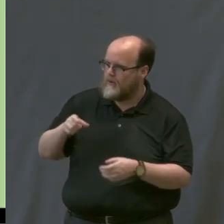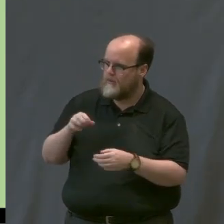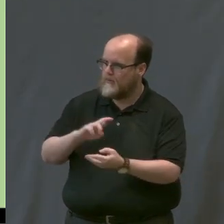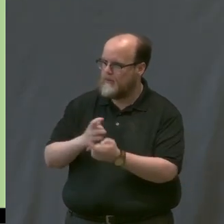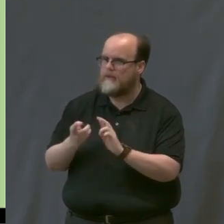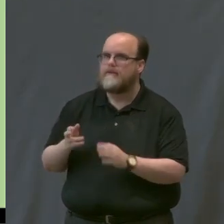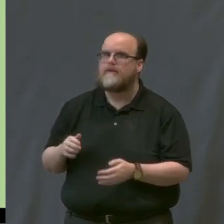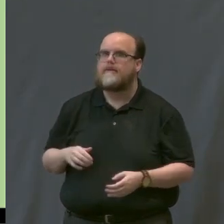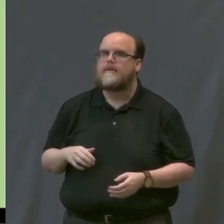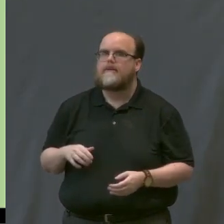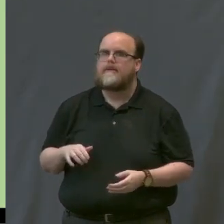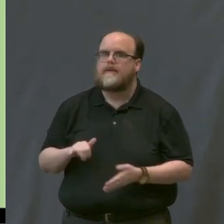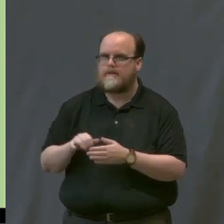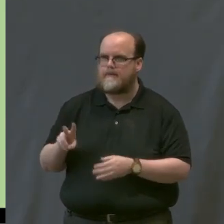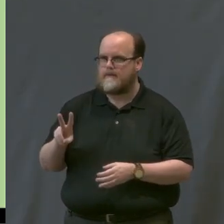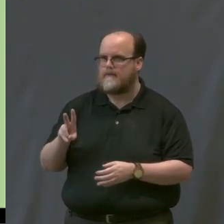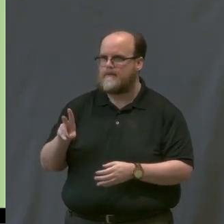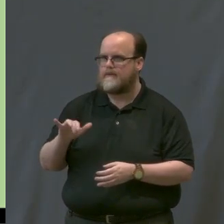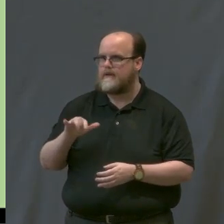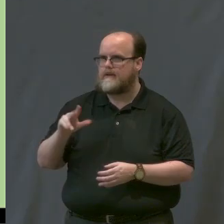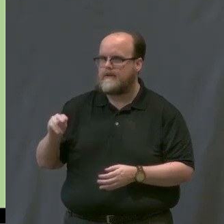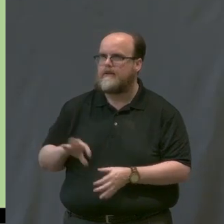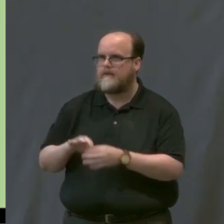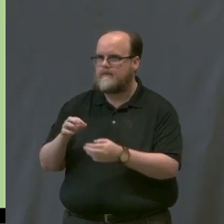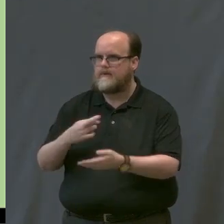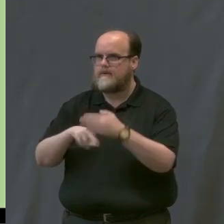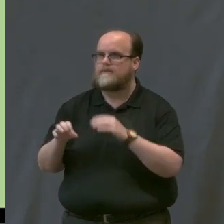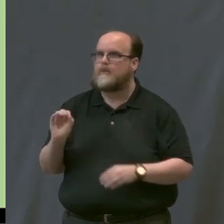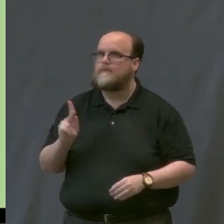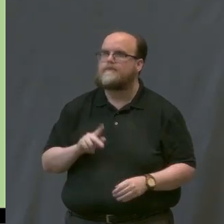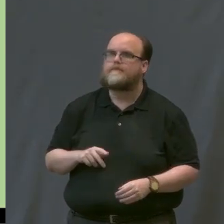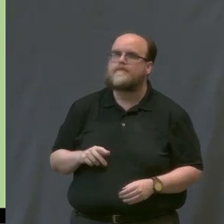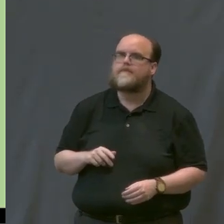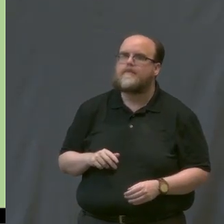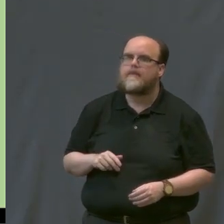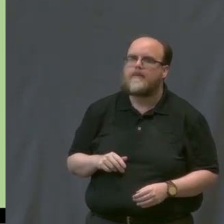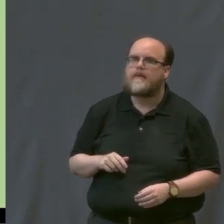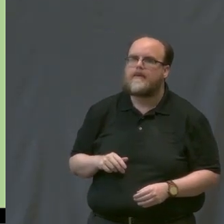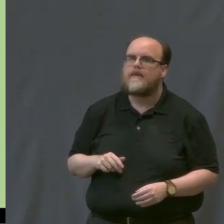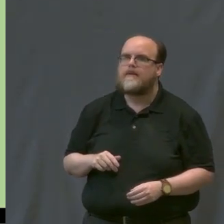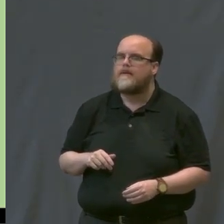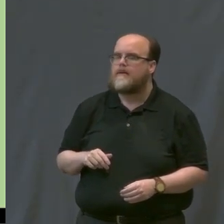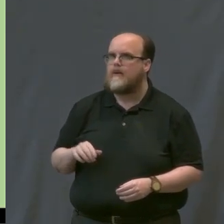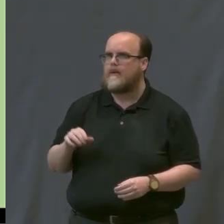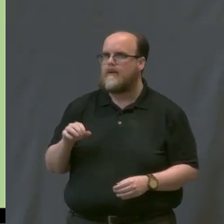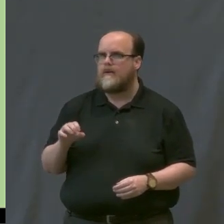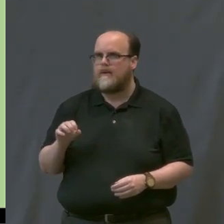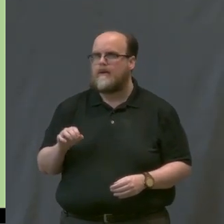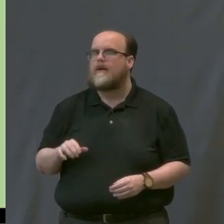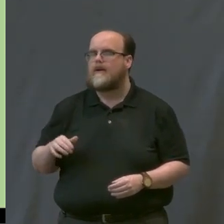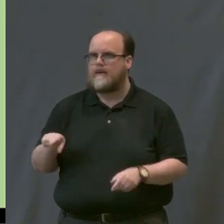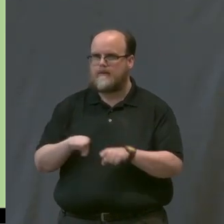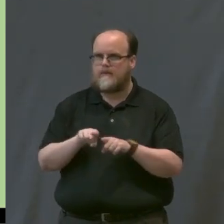is the villain of the book of Revelation. Okay, enough of that. Oh, by the way, those